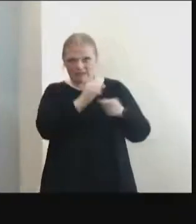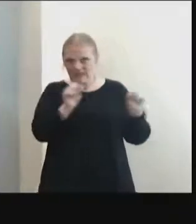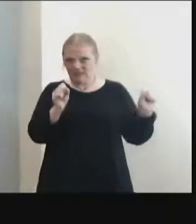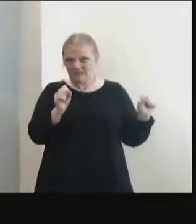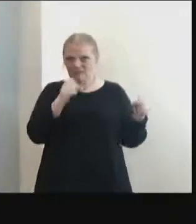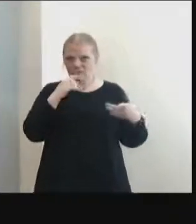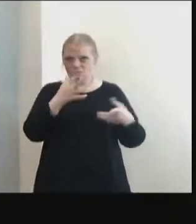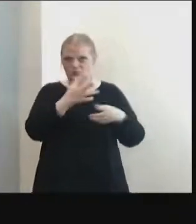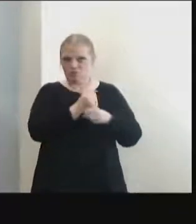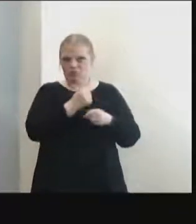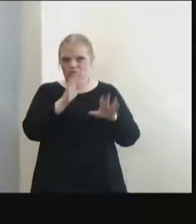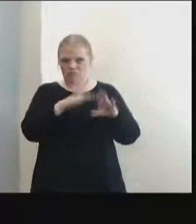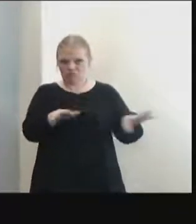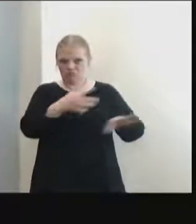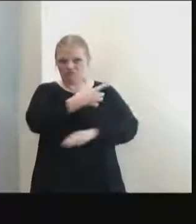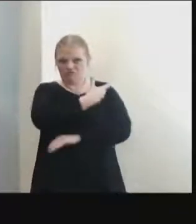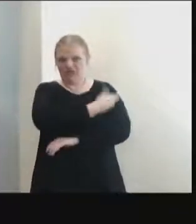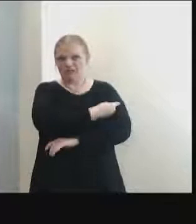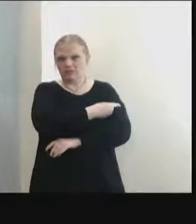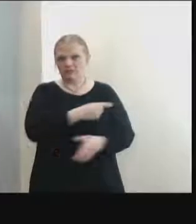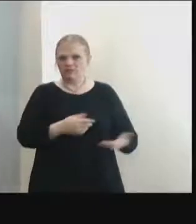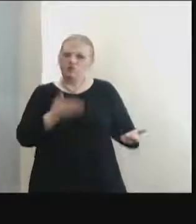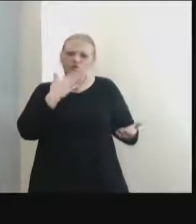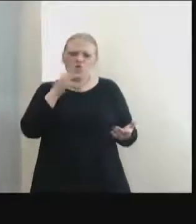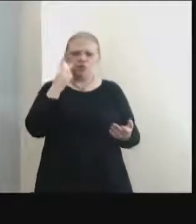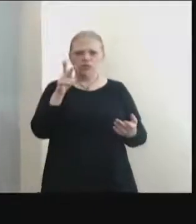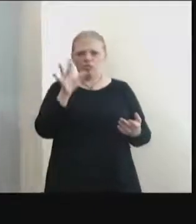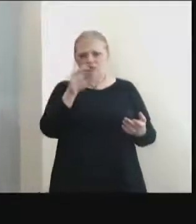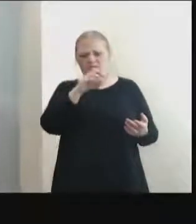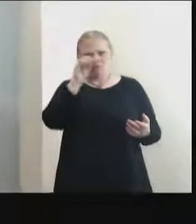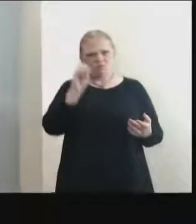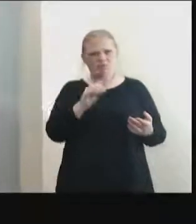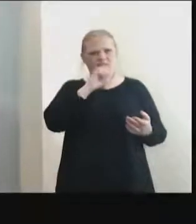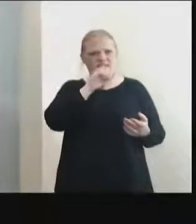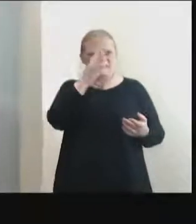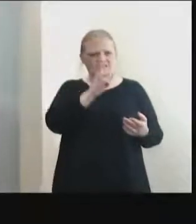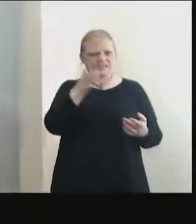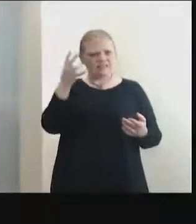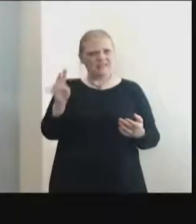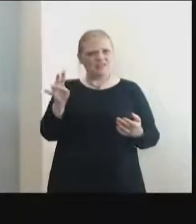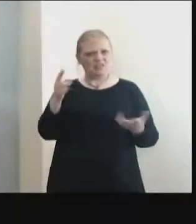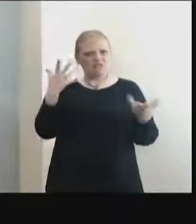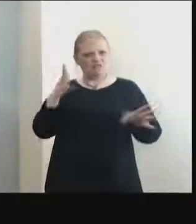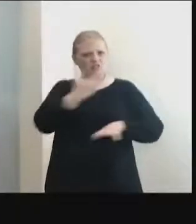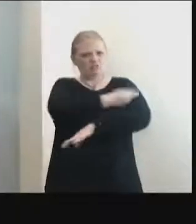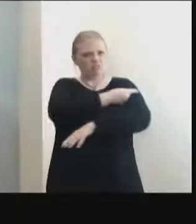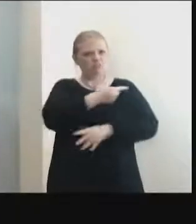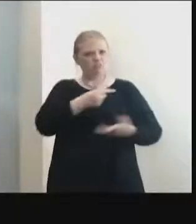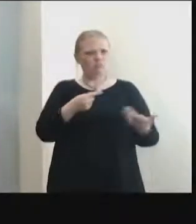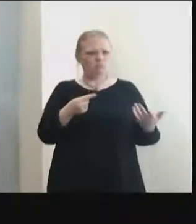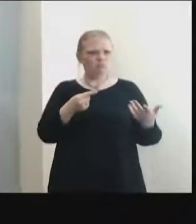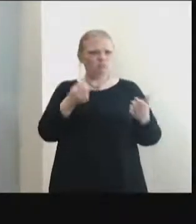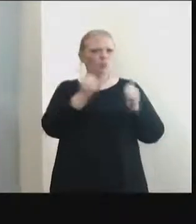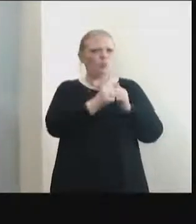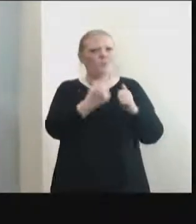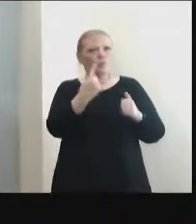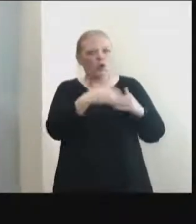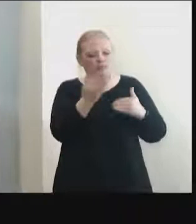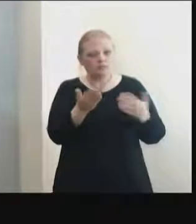to get those children vaccinated. And it's good to see that 25% of the 16 and 17-year-olds have been vaccinated, at least with one dose.